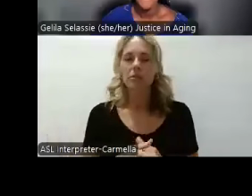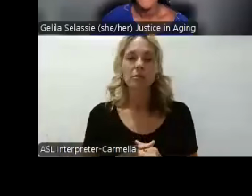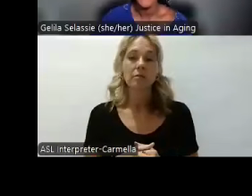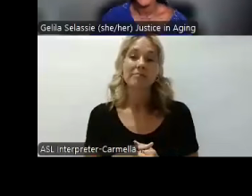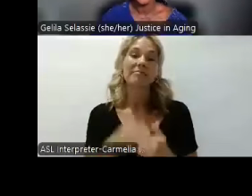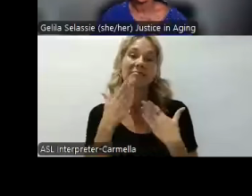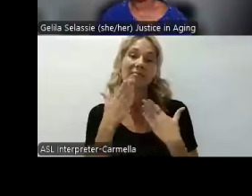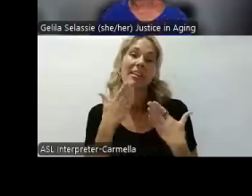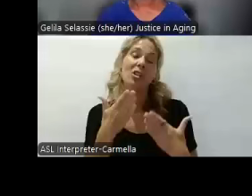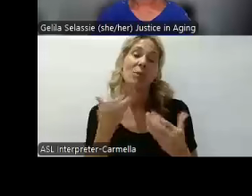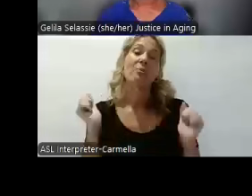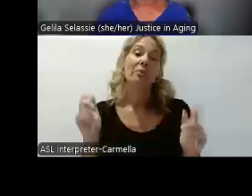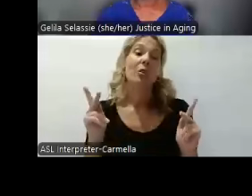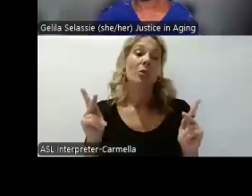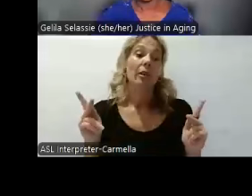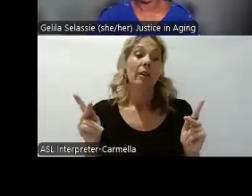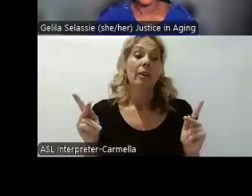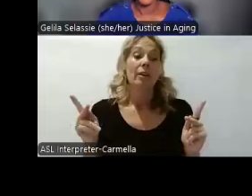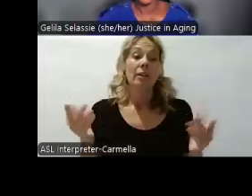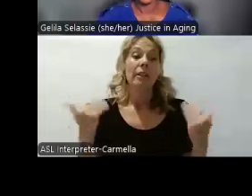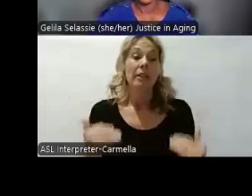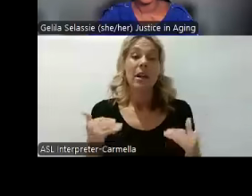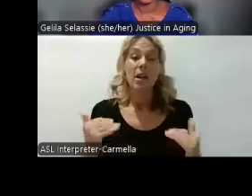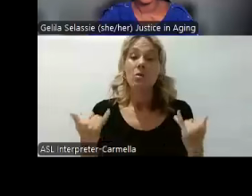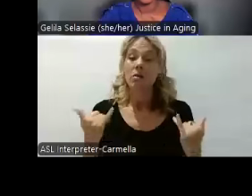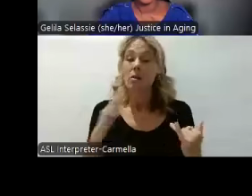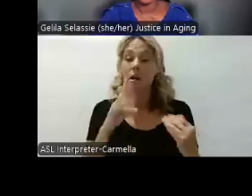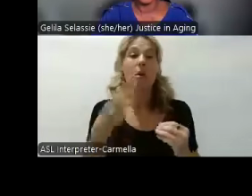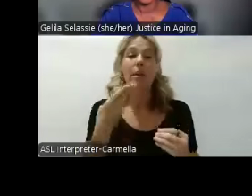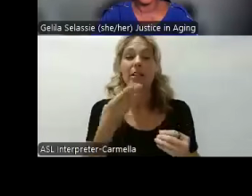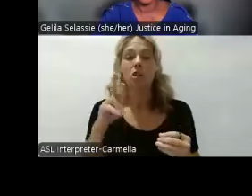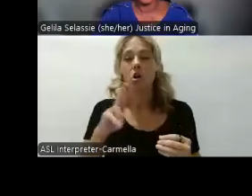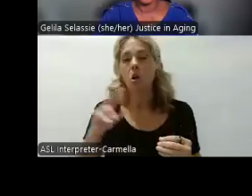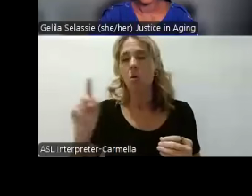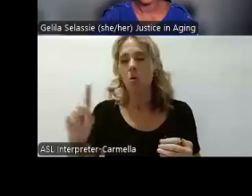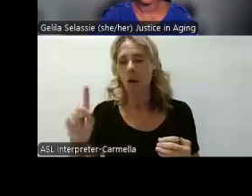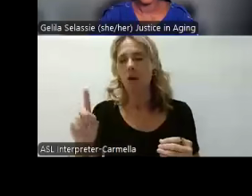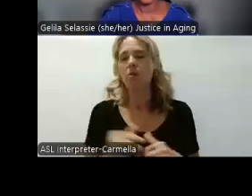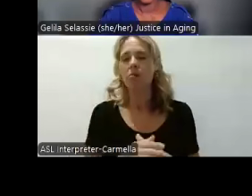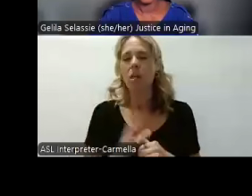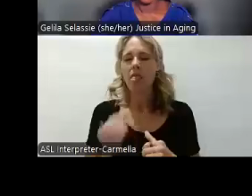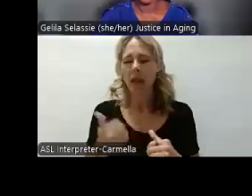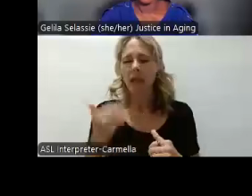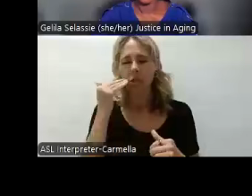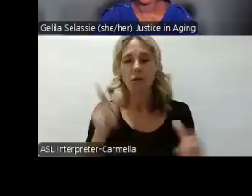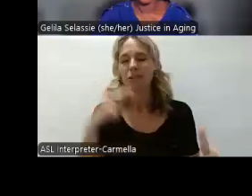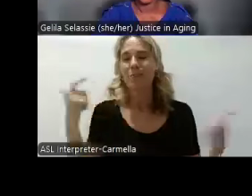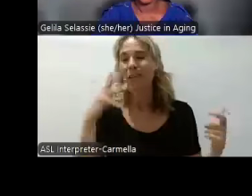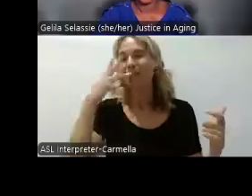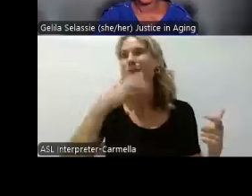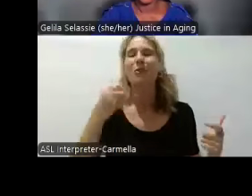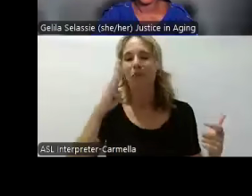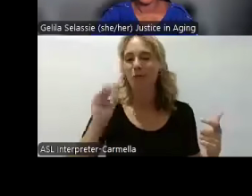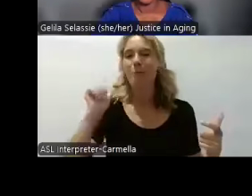Thank you. Okay, so next we'll talk about HR 1. It's also known as the One Big Beautiful Bill